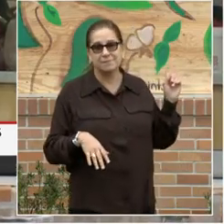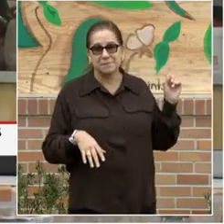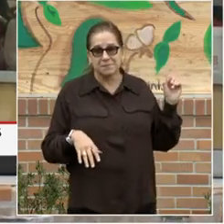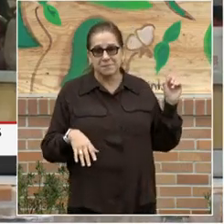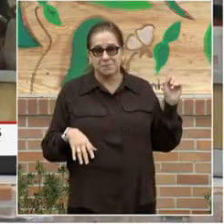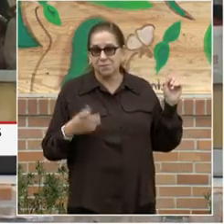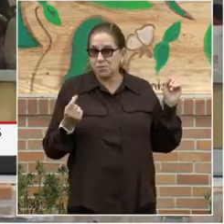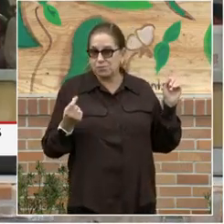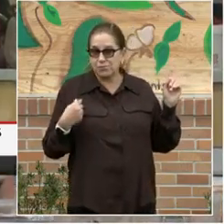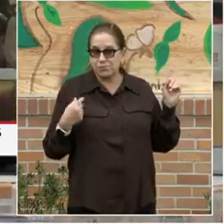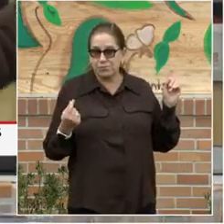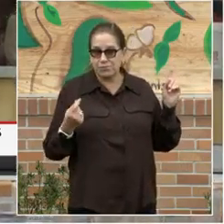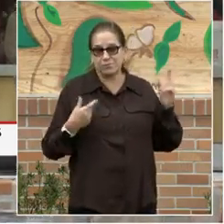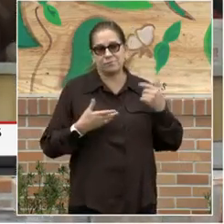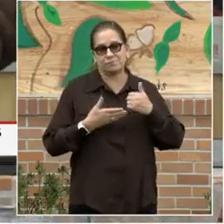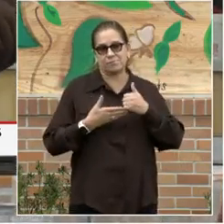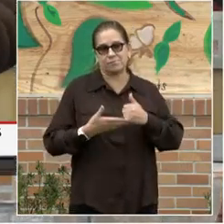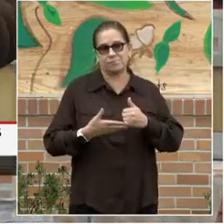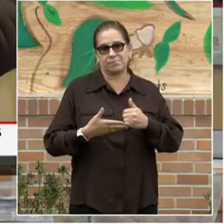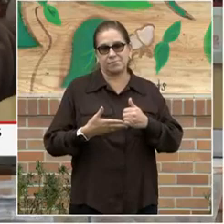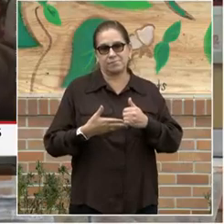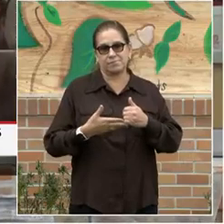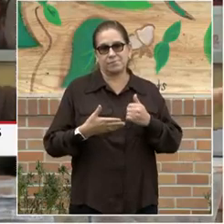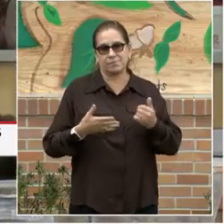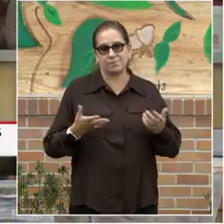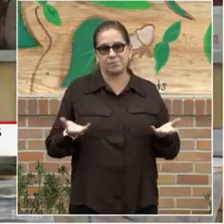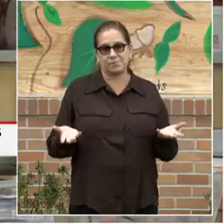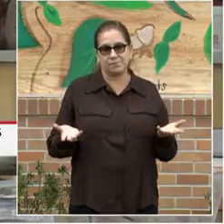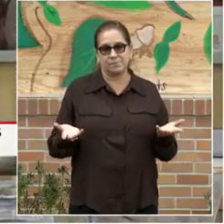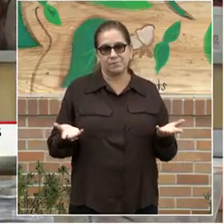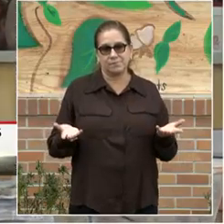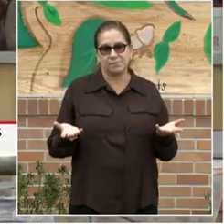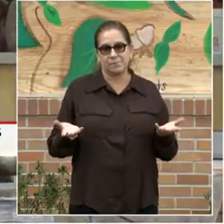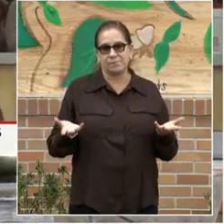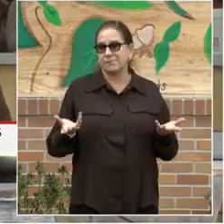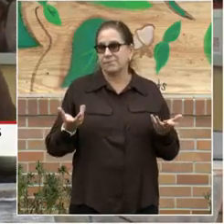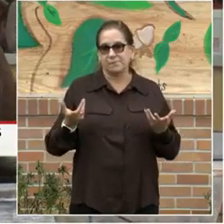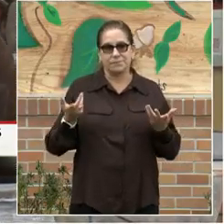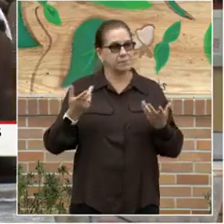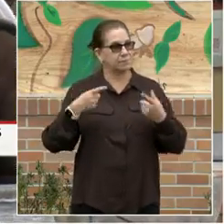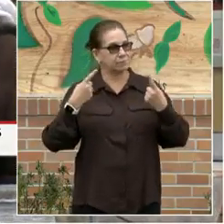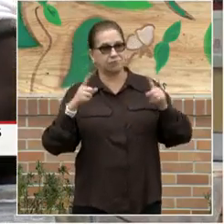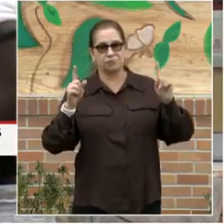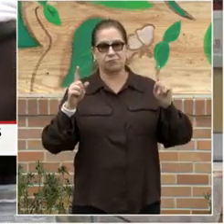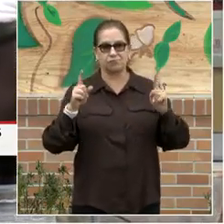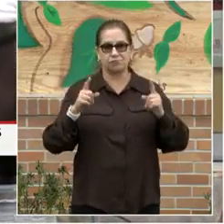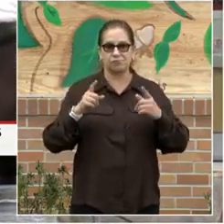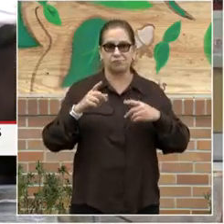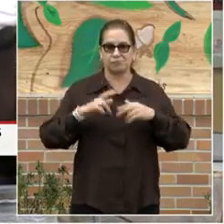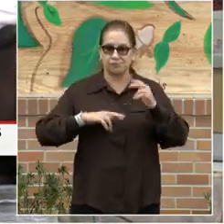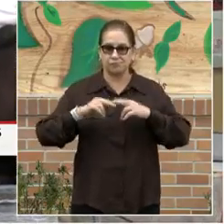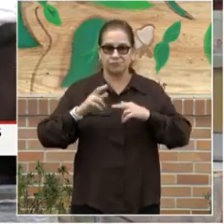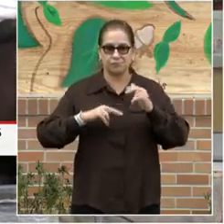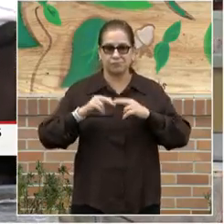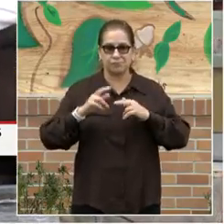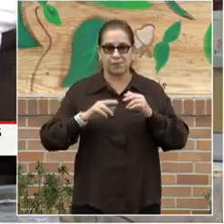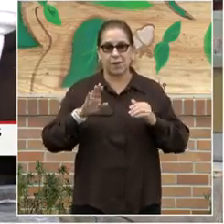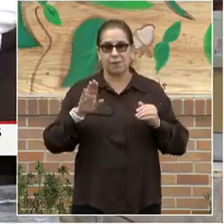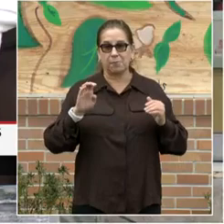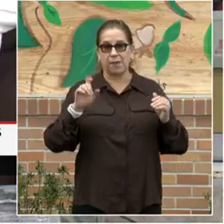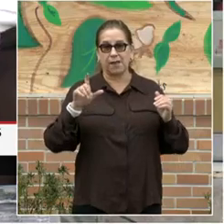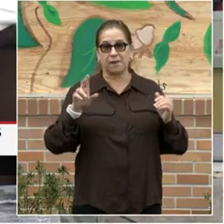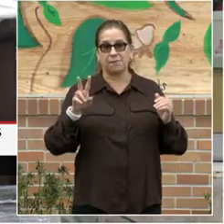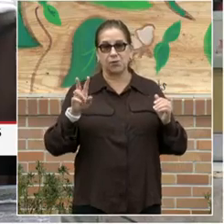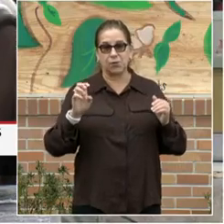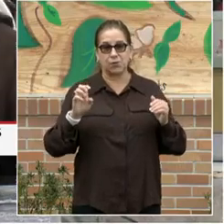do to help this facility work, please let the Bellevue Neighborhood Civic Association